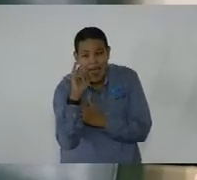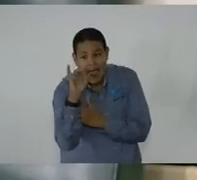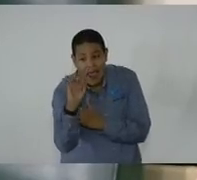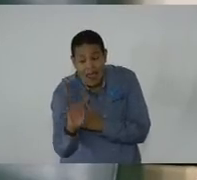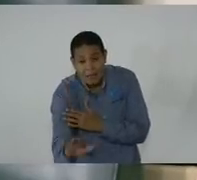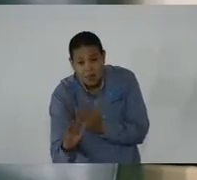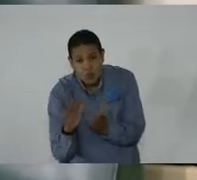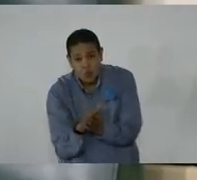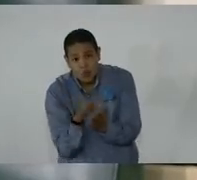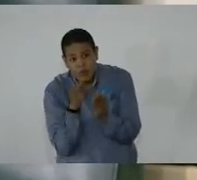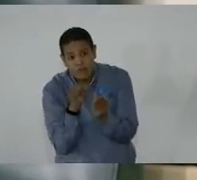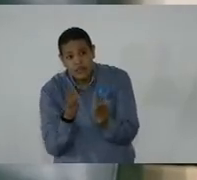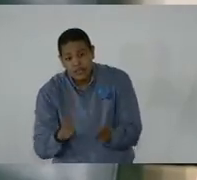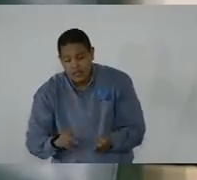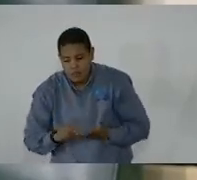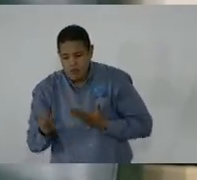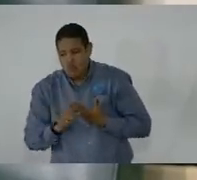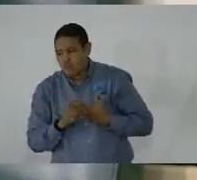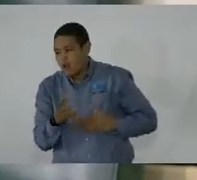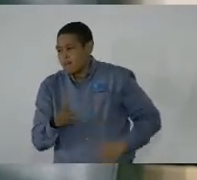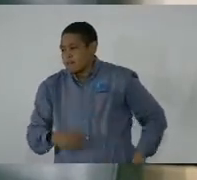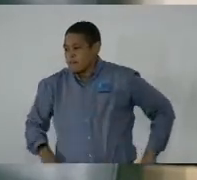feeding programs.